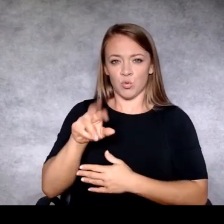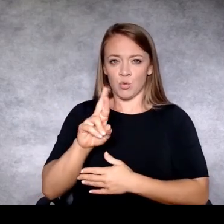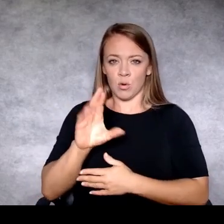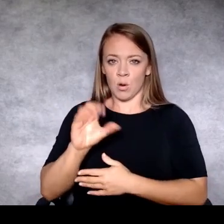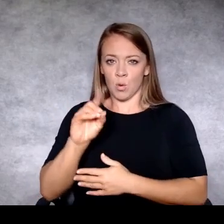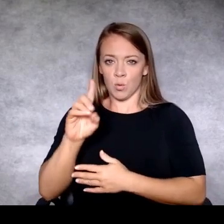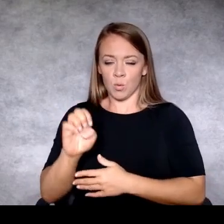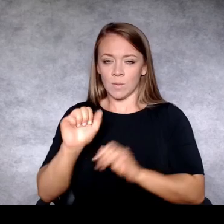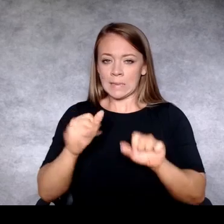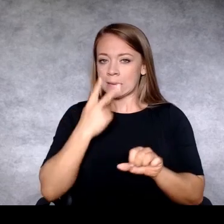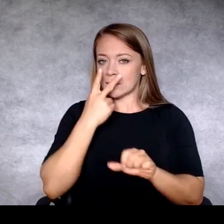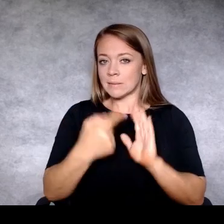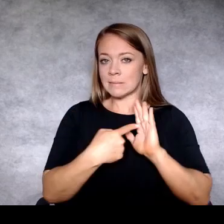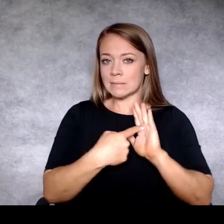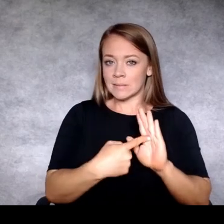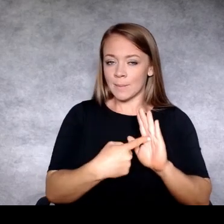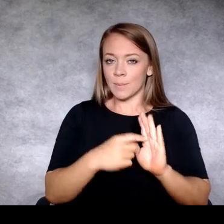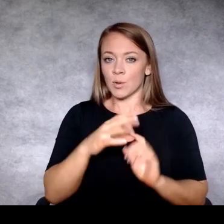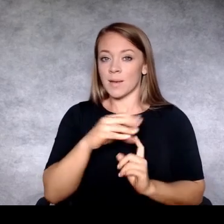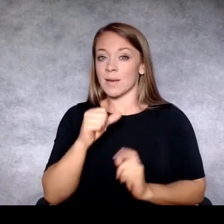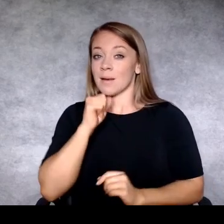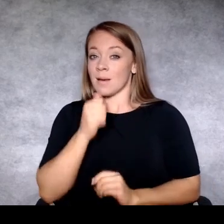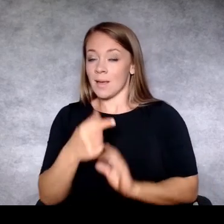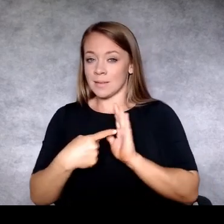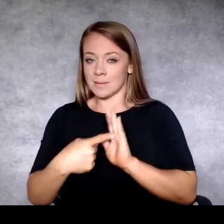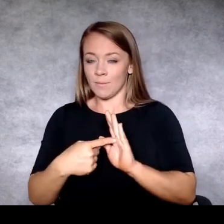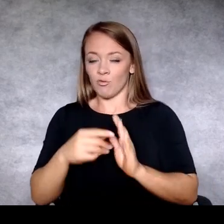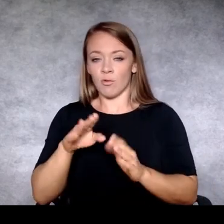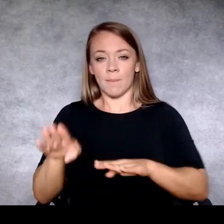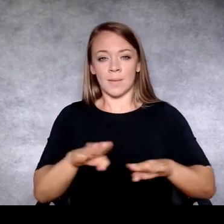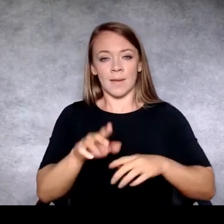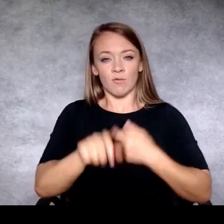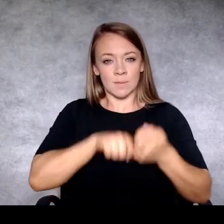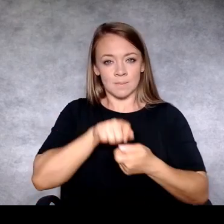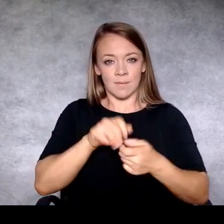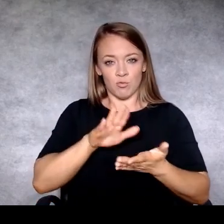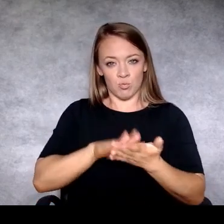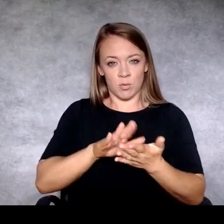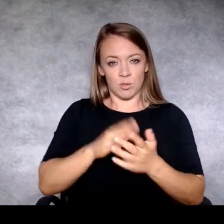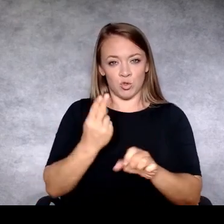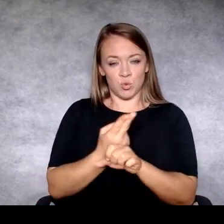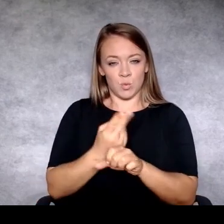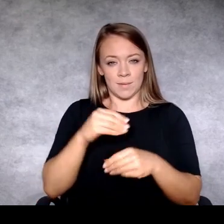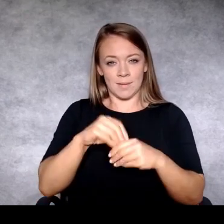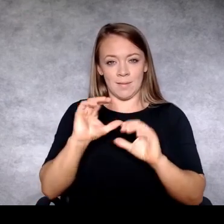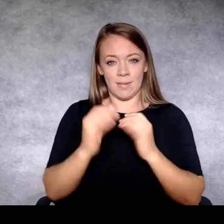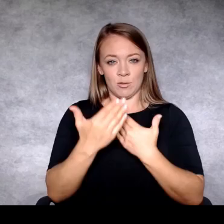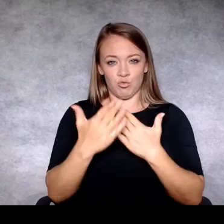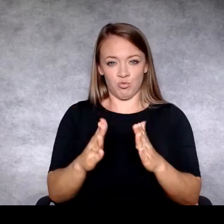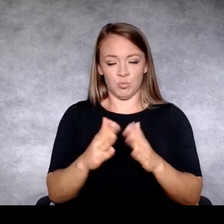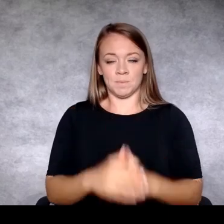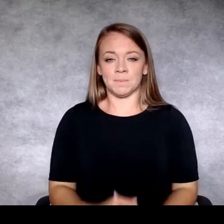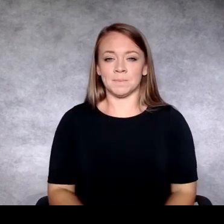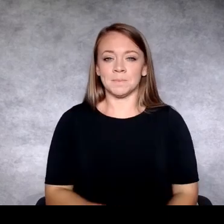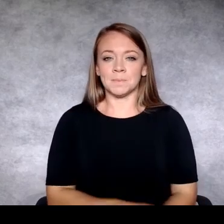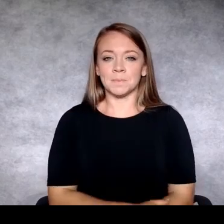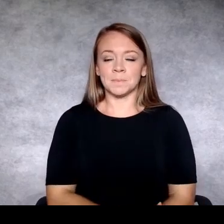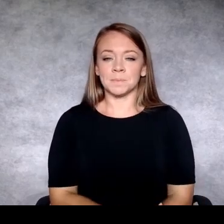see an example and non-example of behavior-specific praise being used in a classroom.